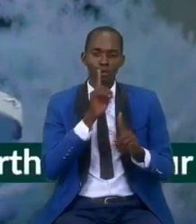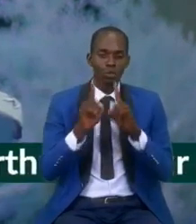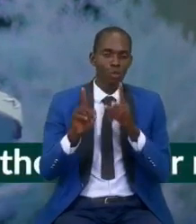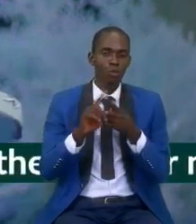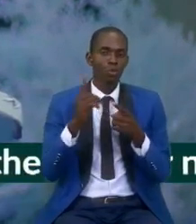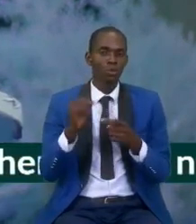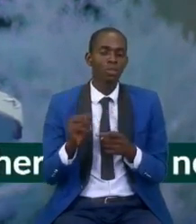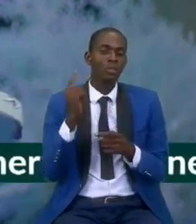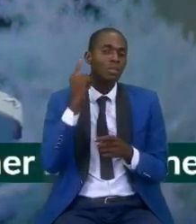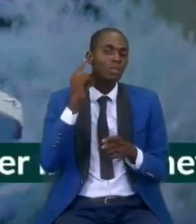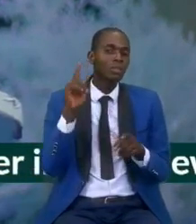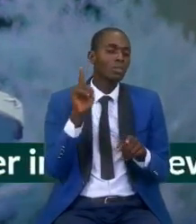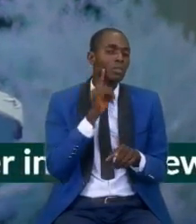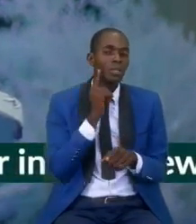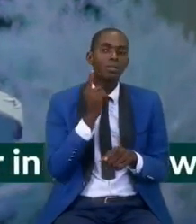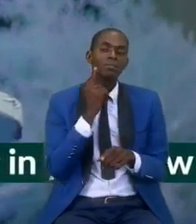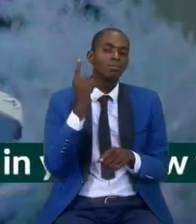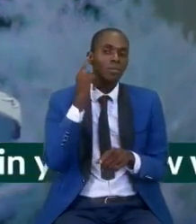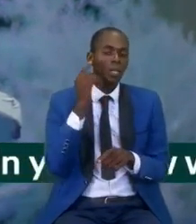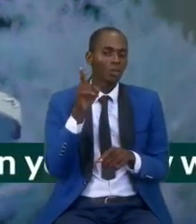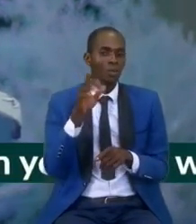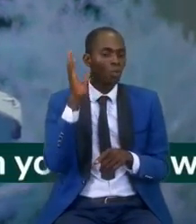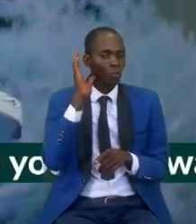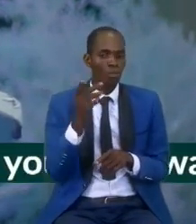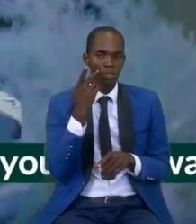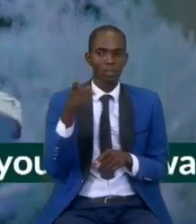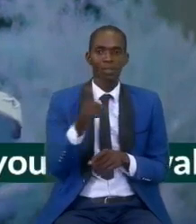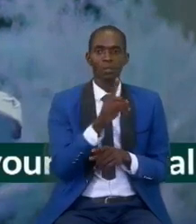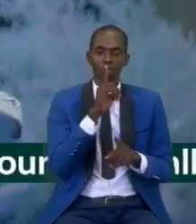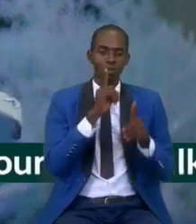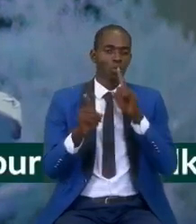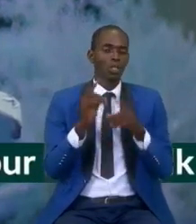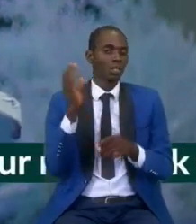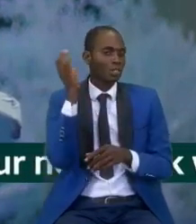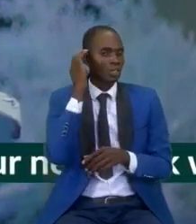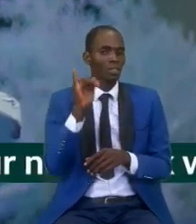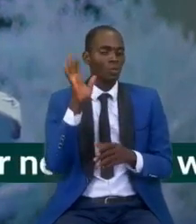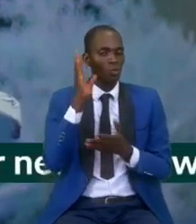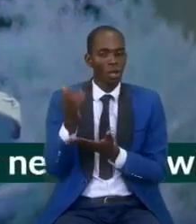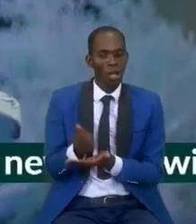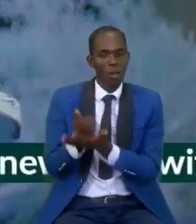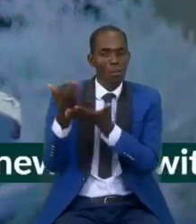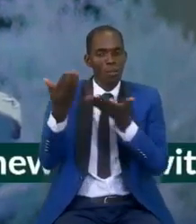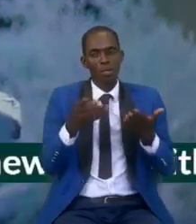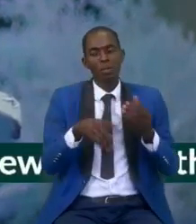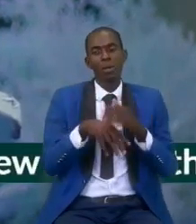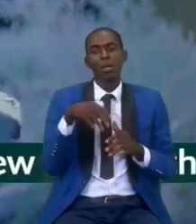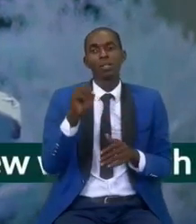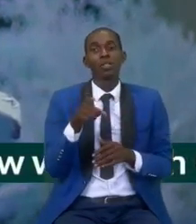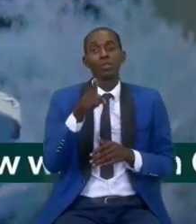them out. You are going to be the one that is going to, by the grace of God,